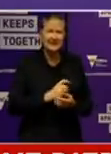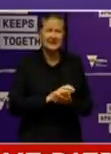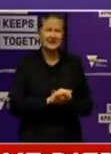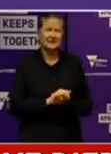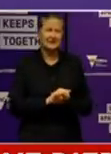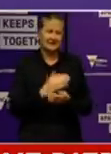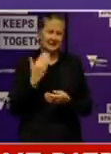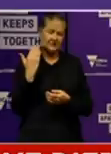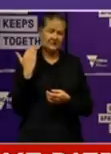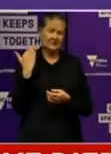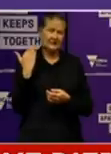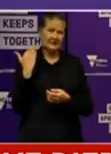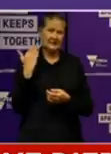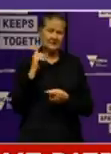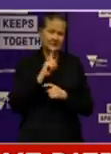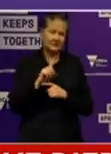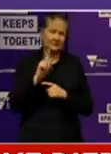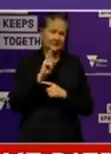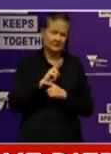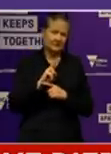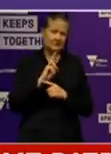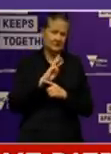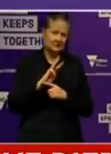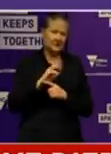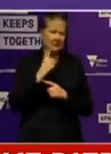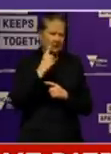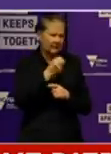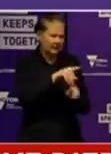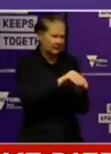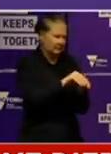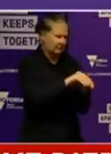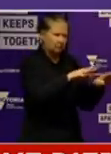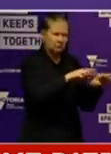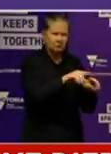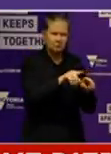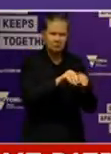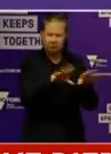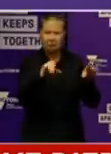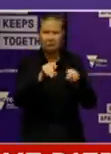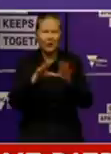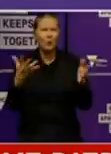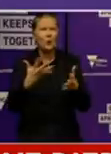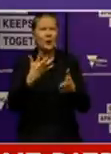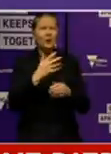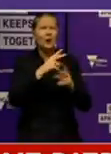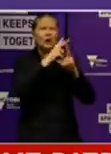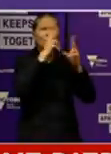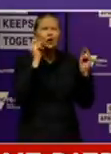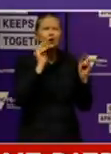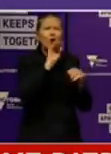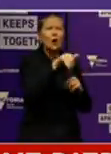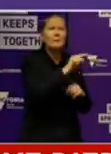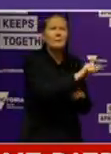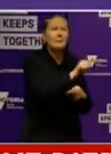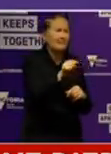we have been seeing a significant number of outbreaks in our aged care sector, and these are the most vulnerable people in our